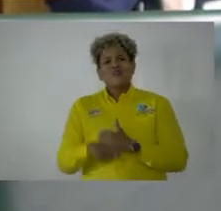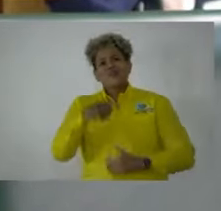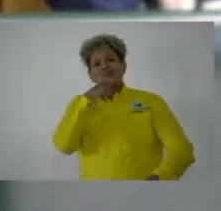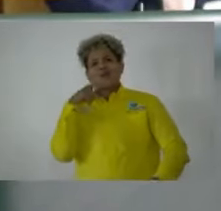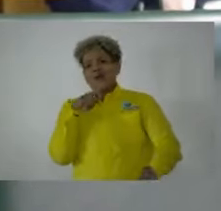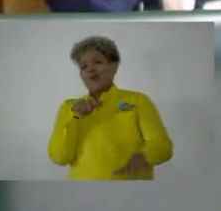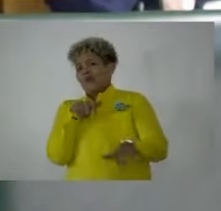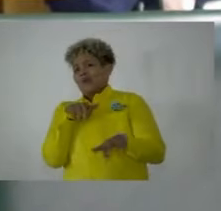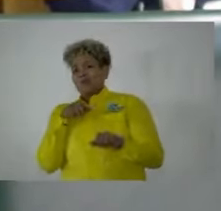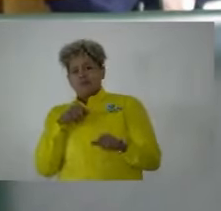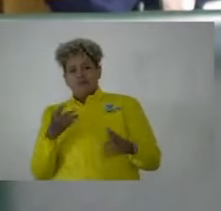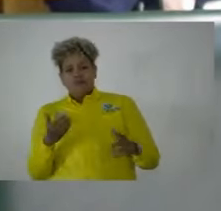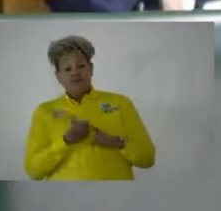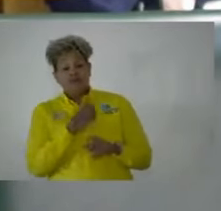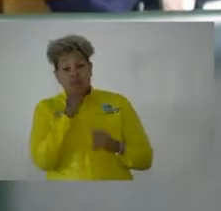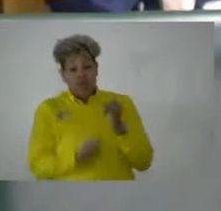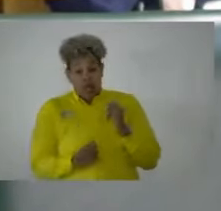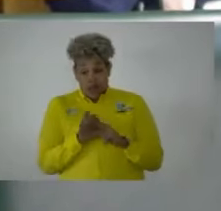change.